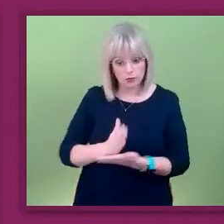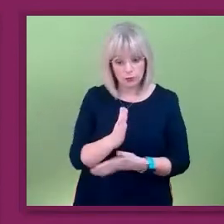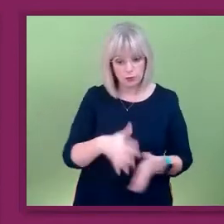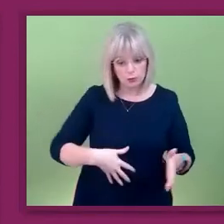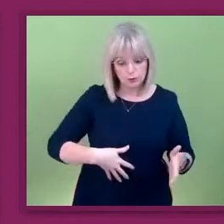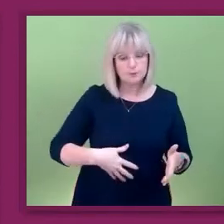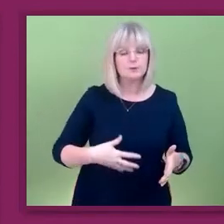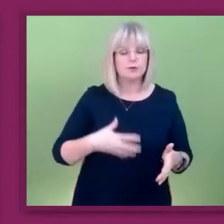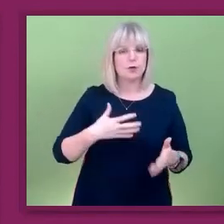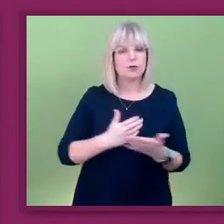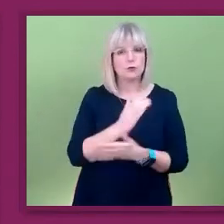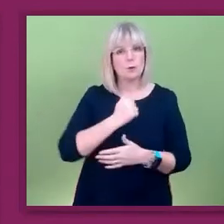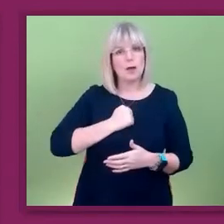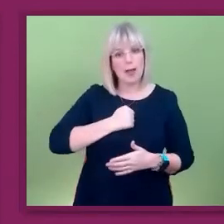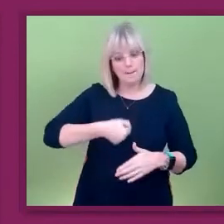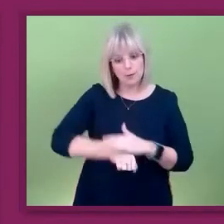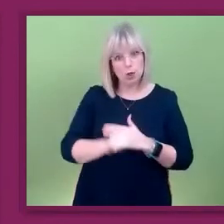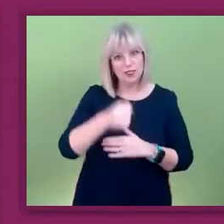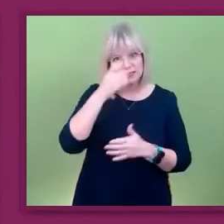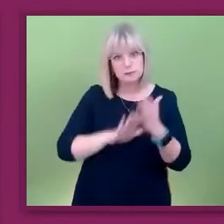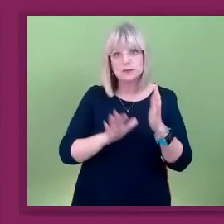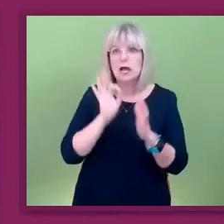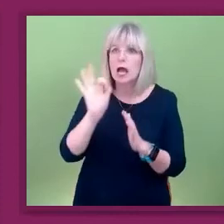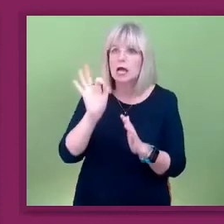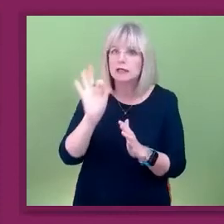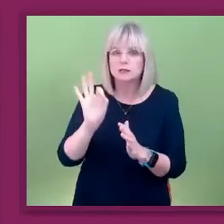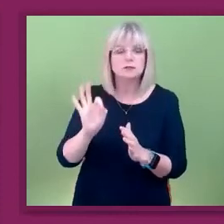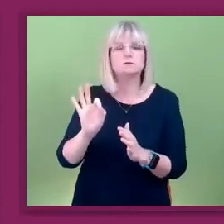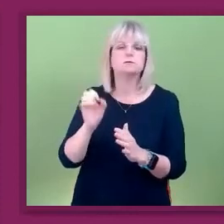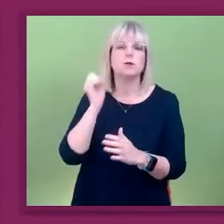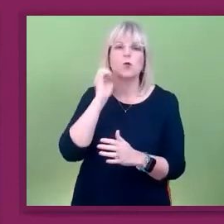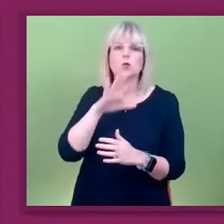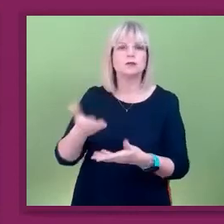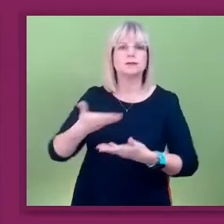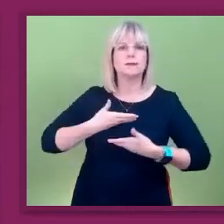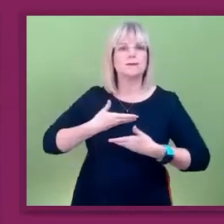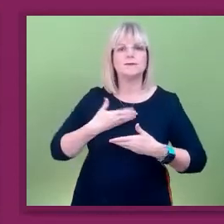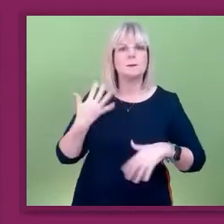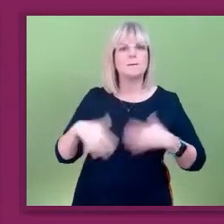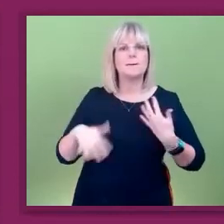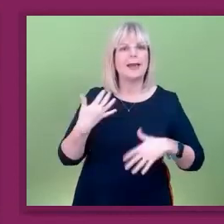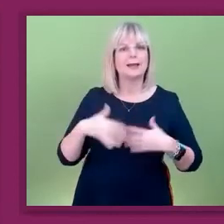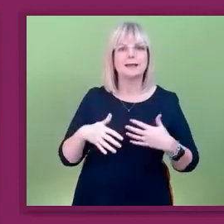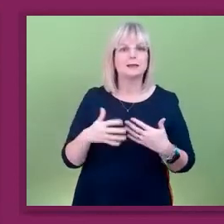birthing experience. We're also less likely to have a choice of where we give birth.